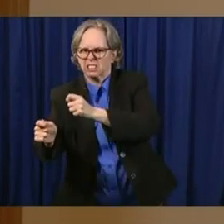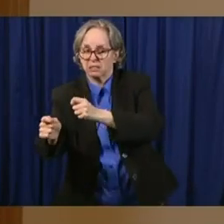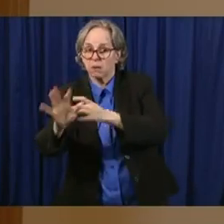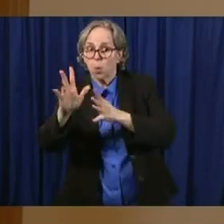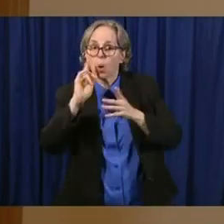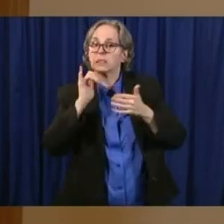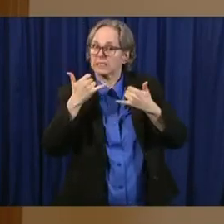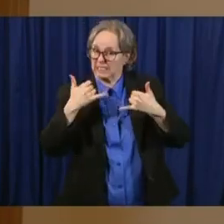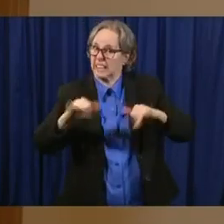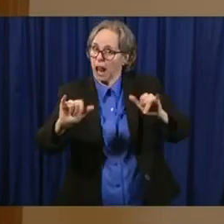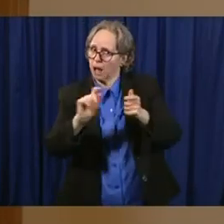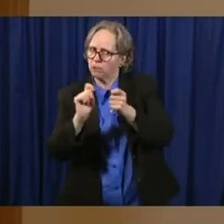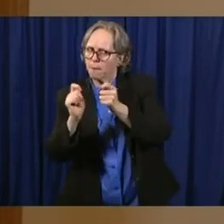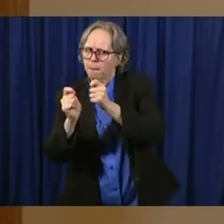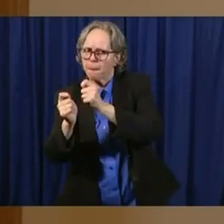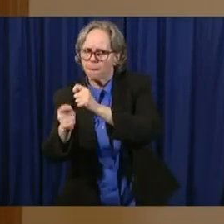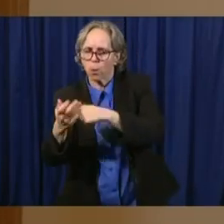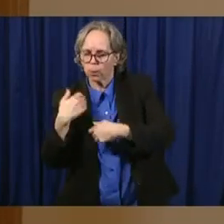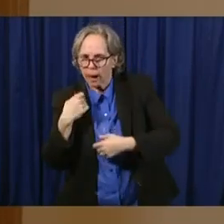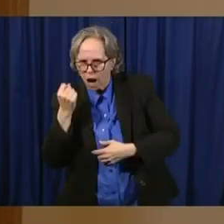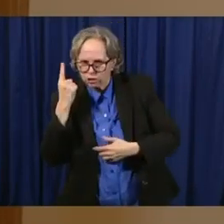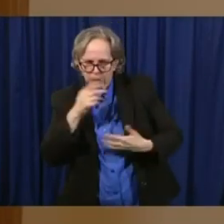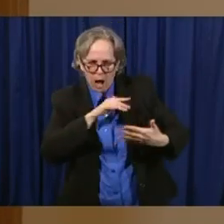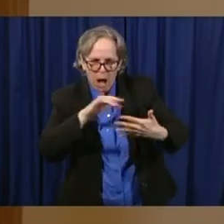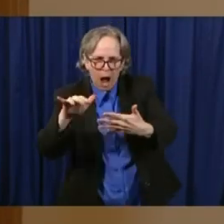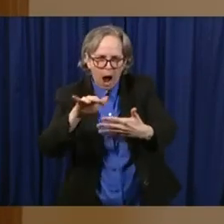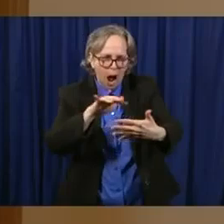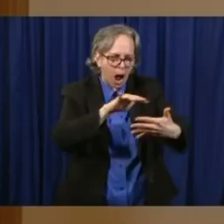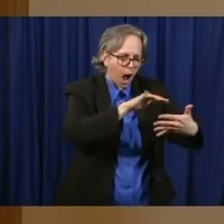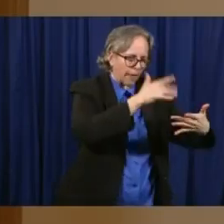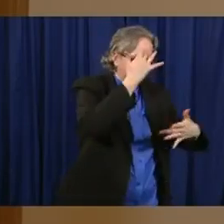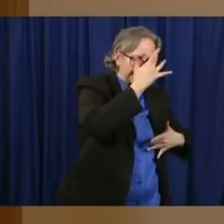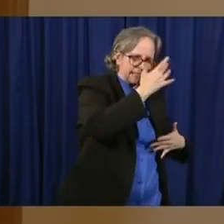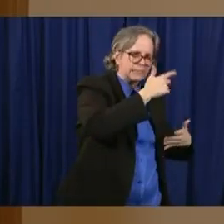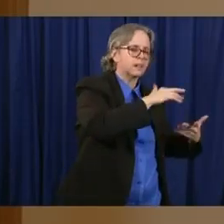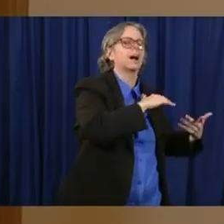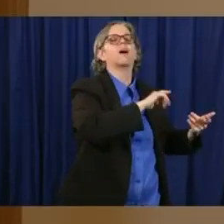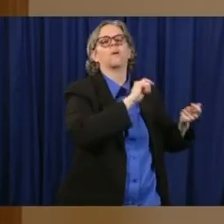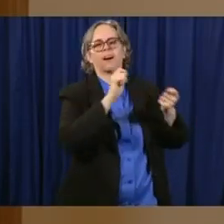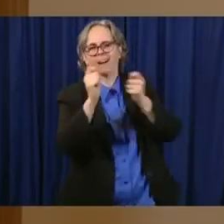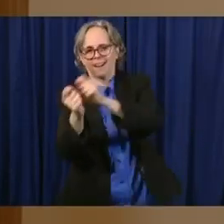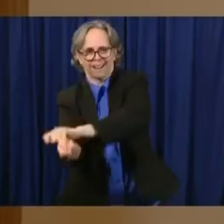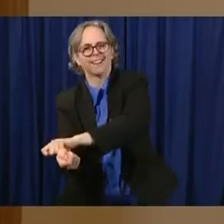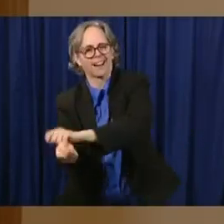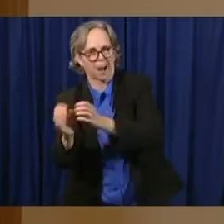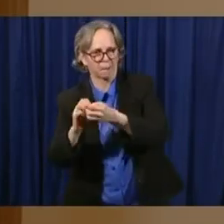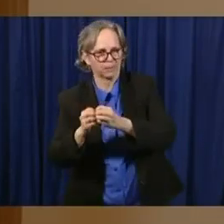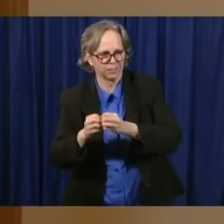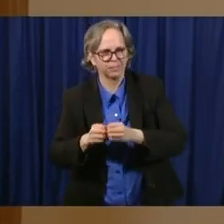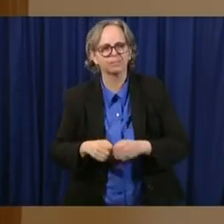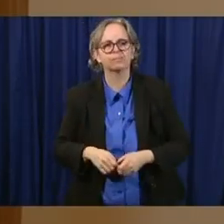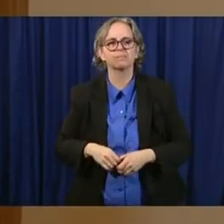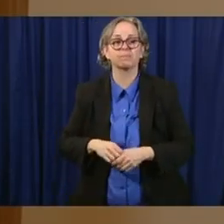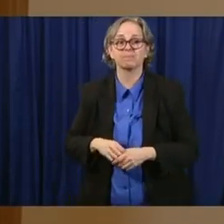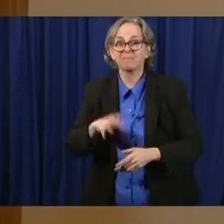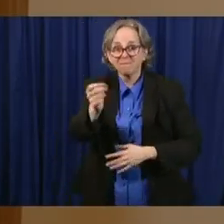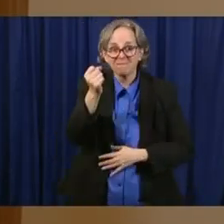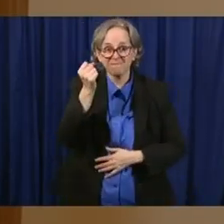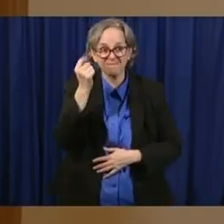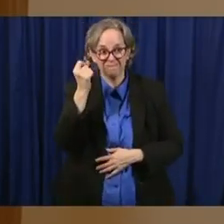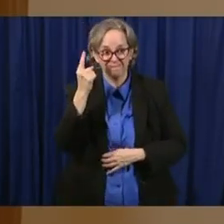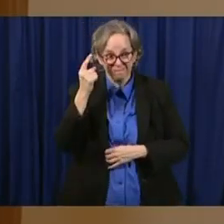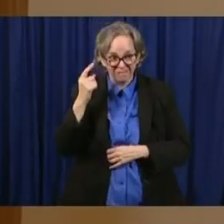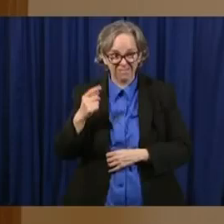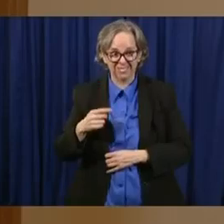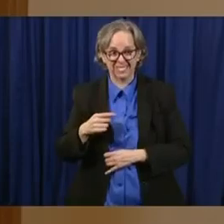this disease. But very importantly, the subtle changes that have occurred, as the governor said, are